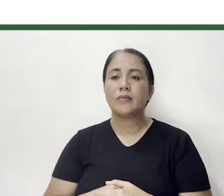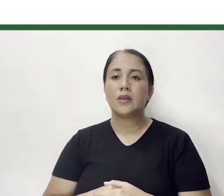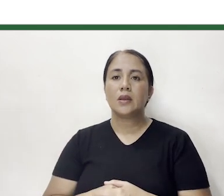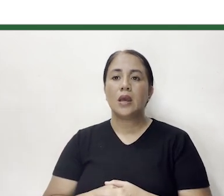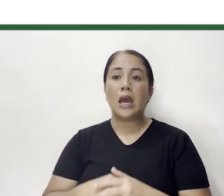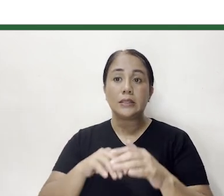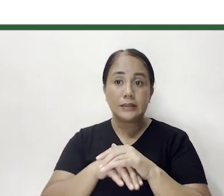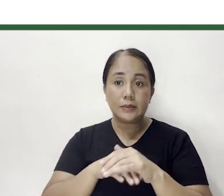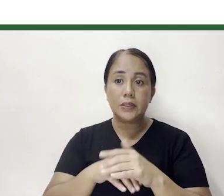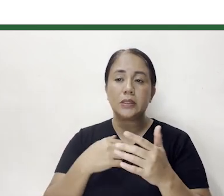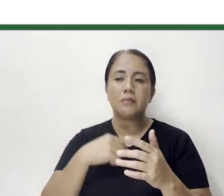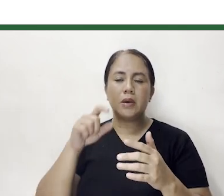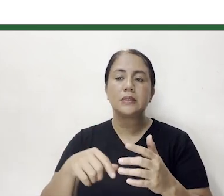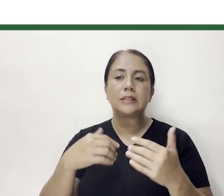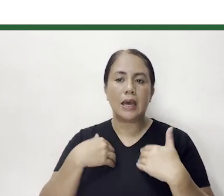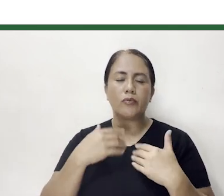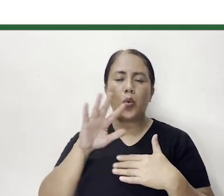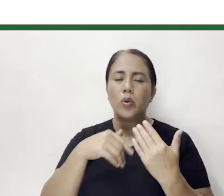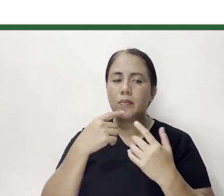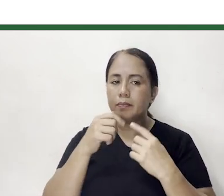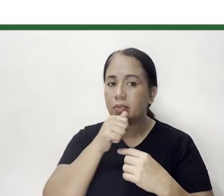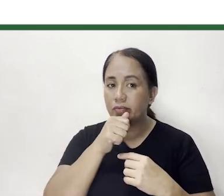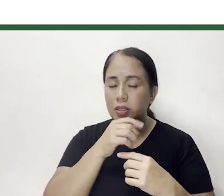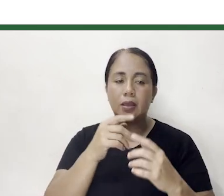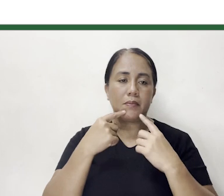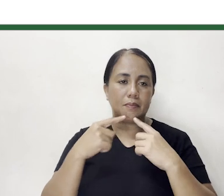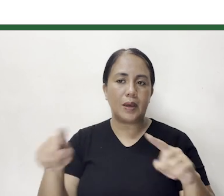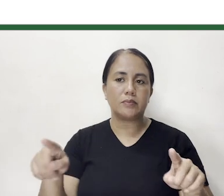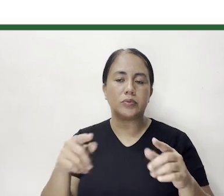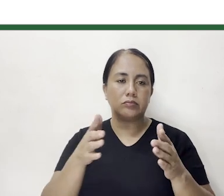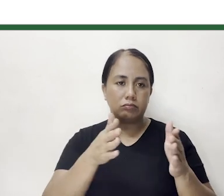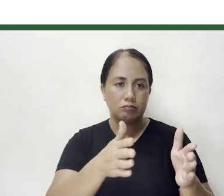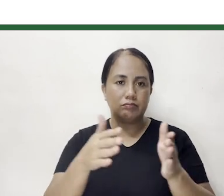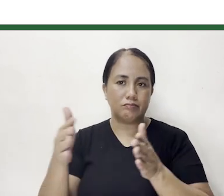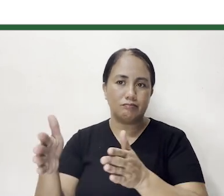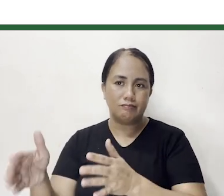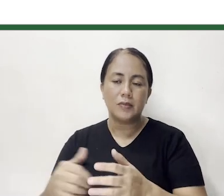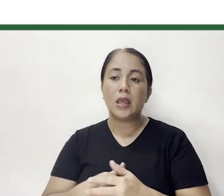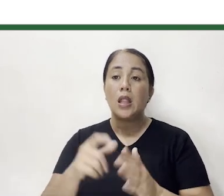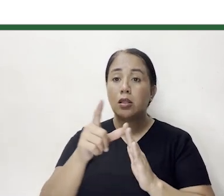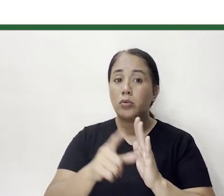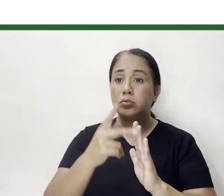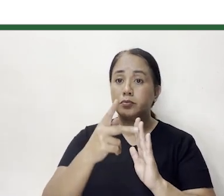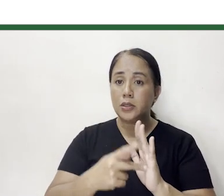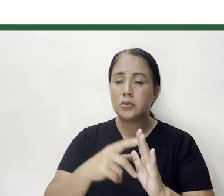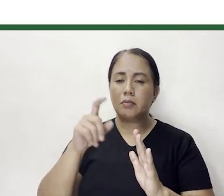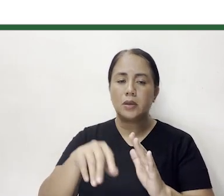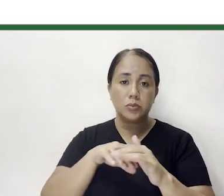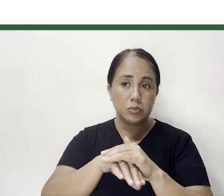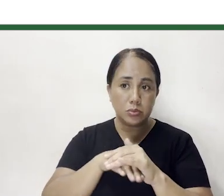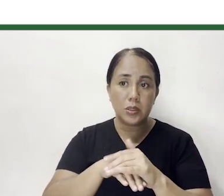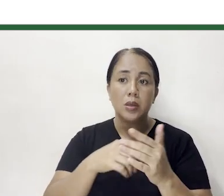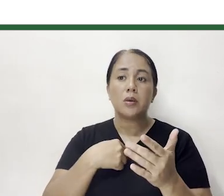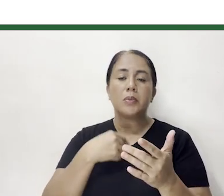others. Accessibility must be present in all private and public dimensions. Laws and